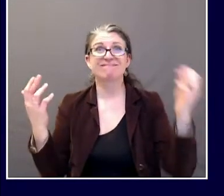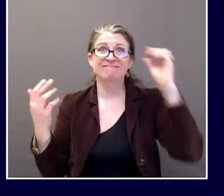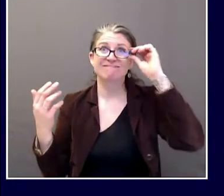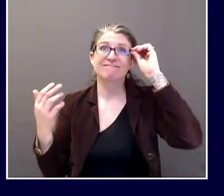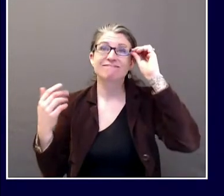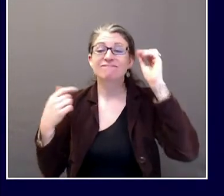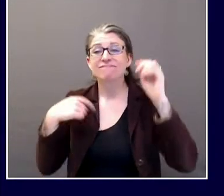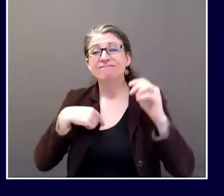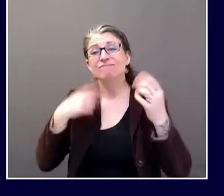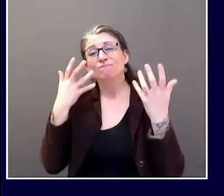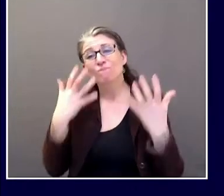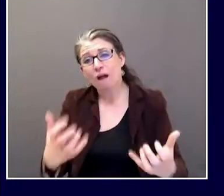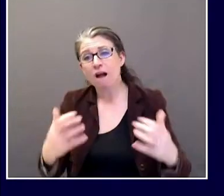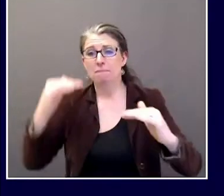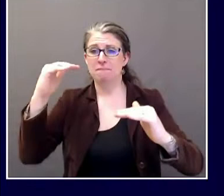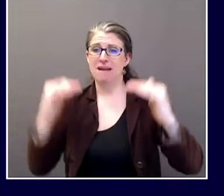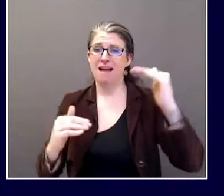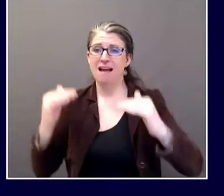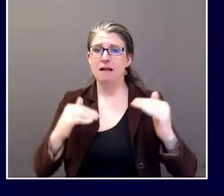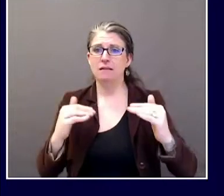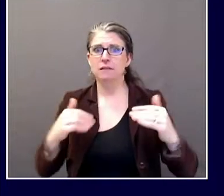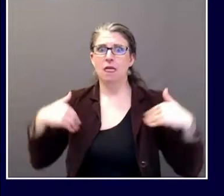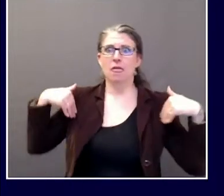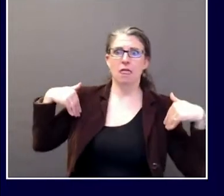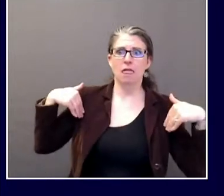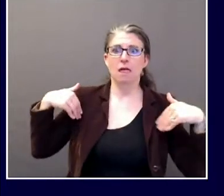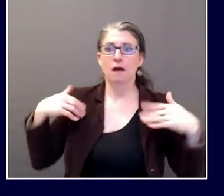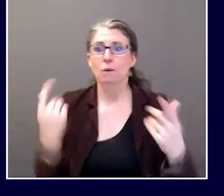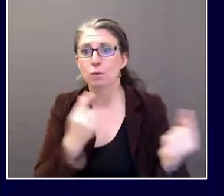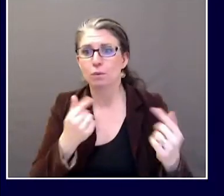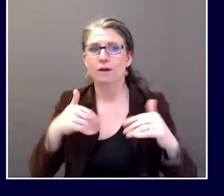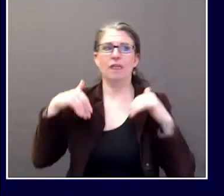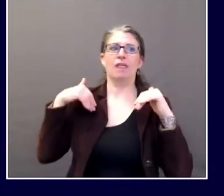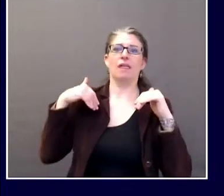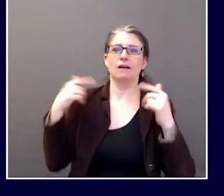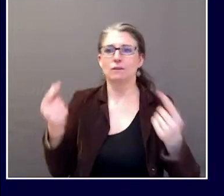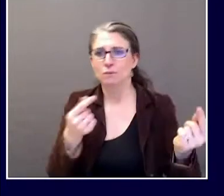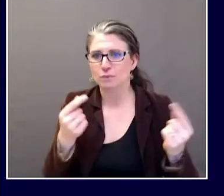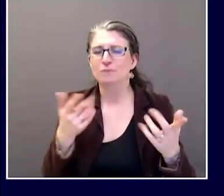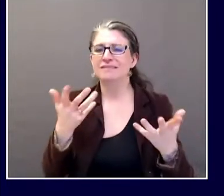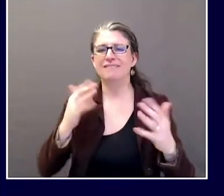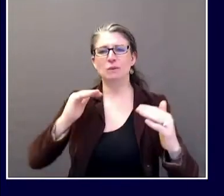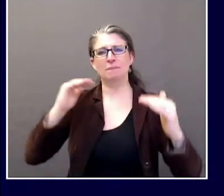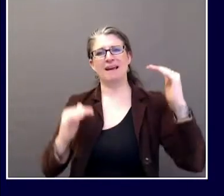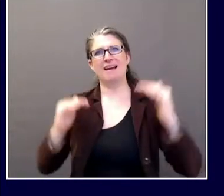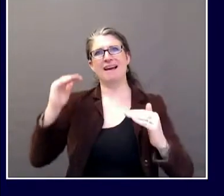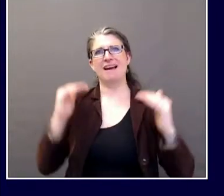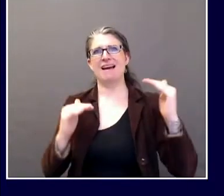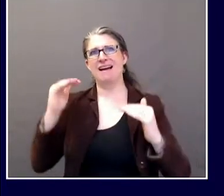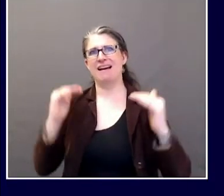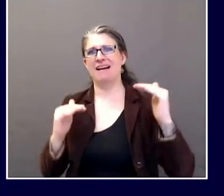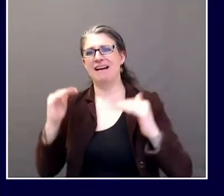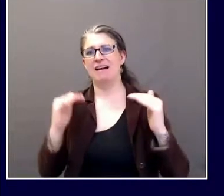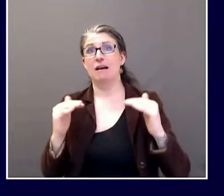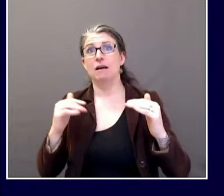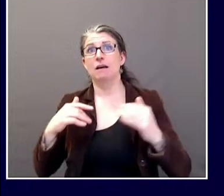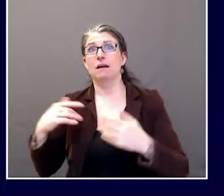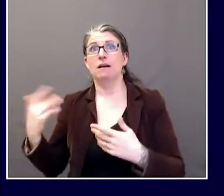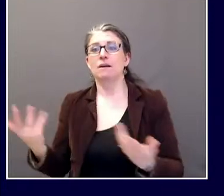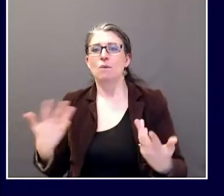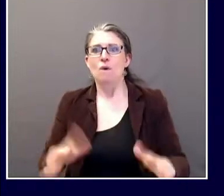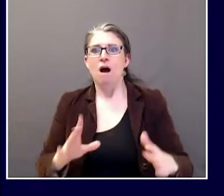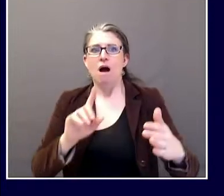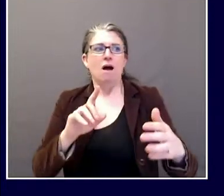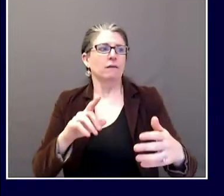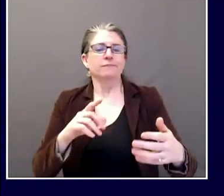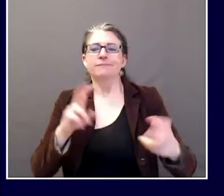different areas of our lives between staying connected and not being isolated, between X and Y. We too at the state